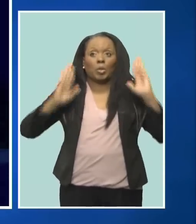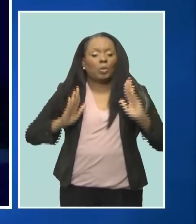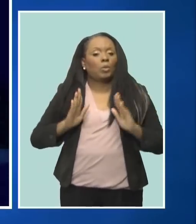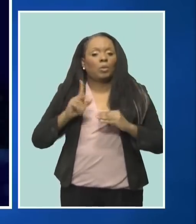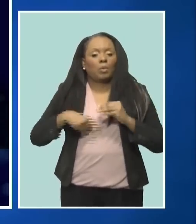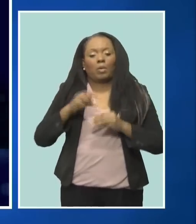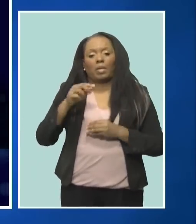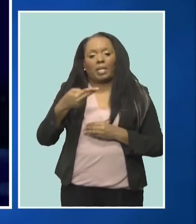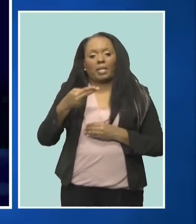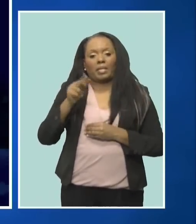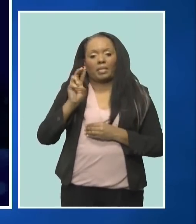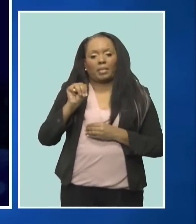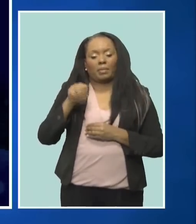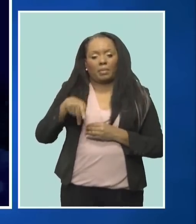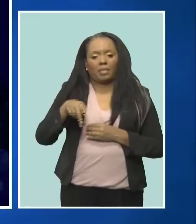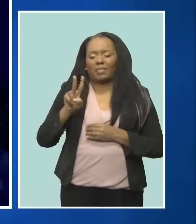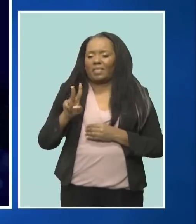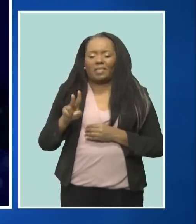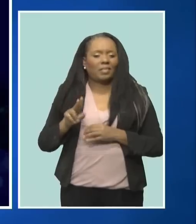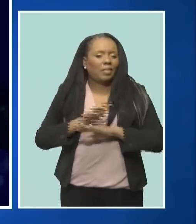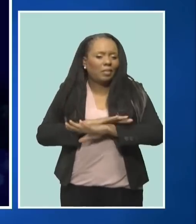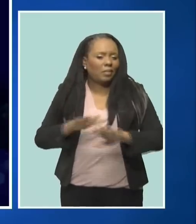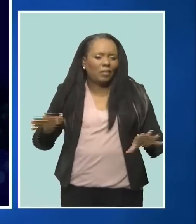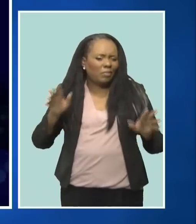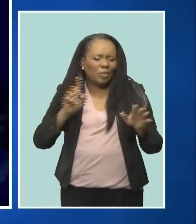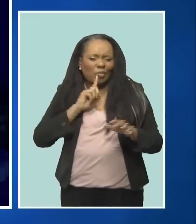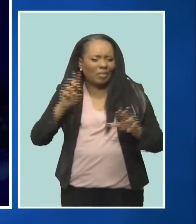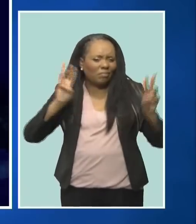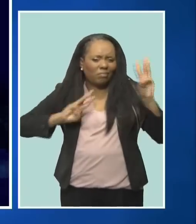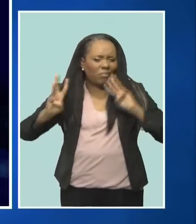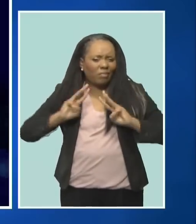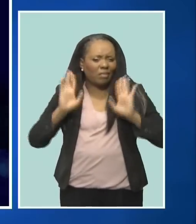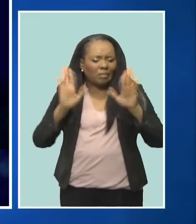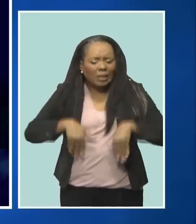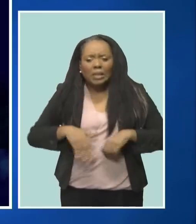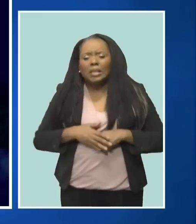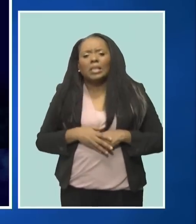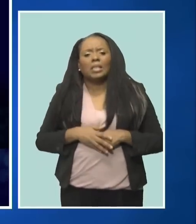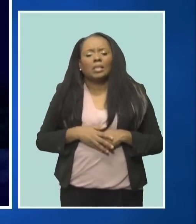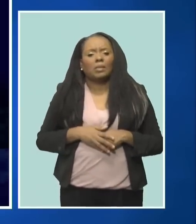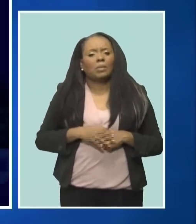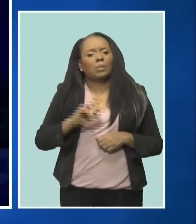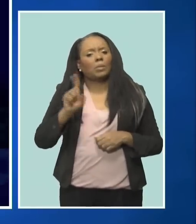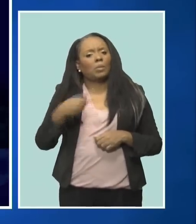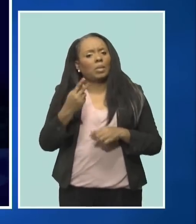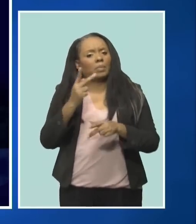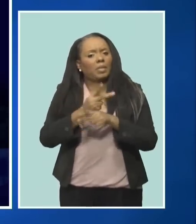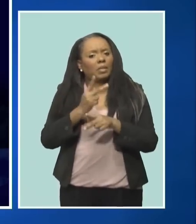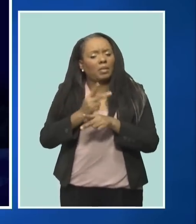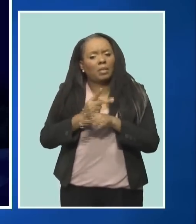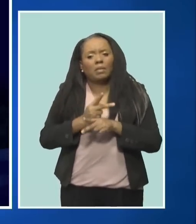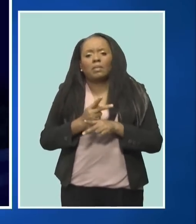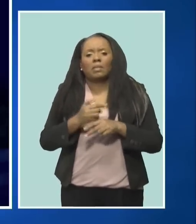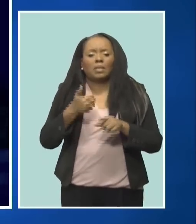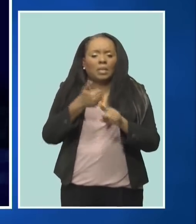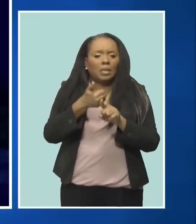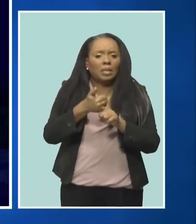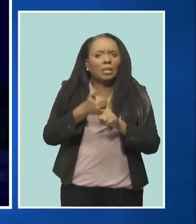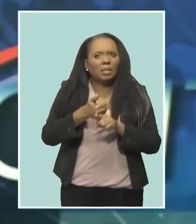HMPV. So this is nothing to be too concerned about other than the usual precautions that you would normally